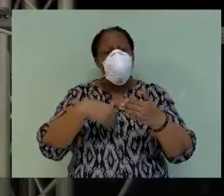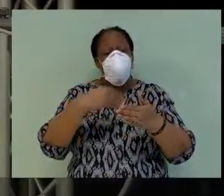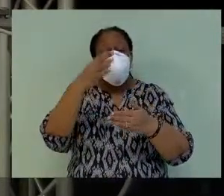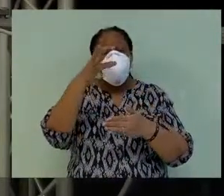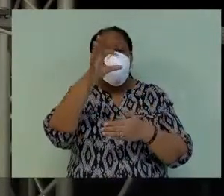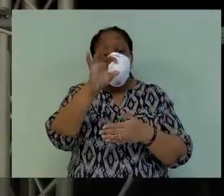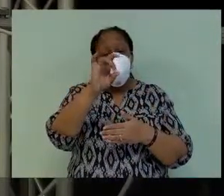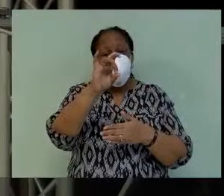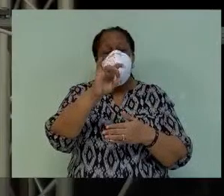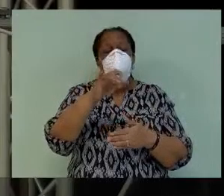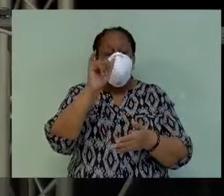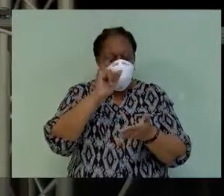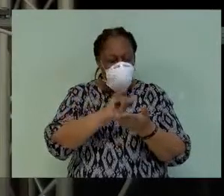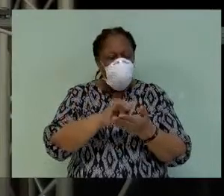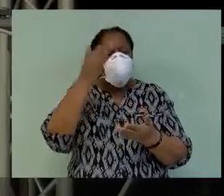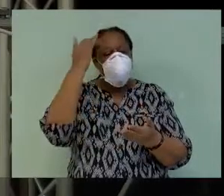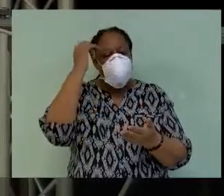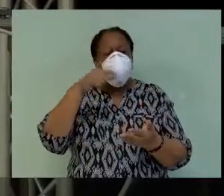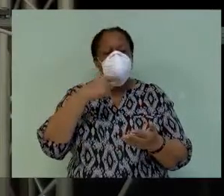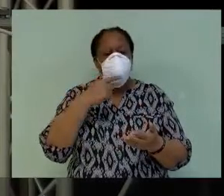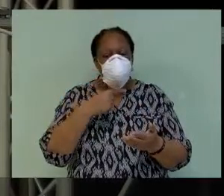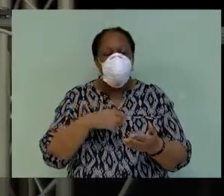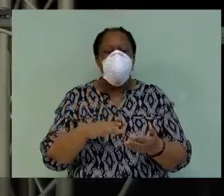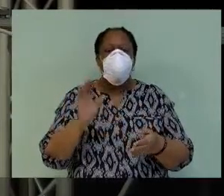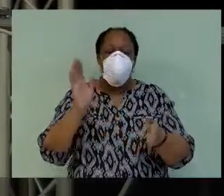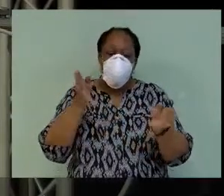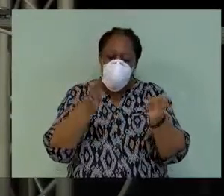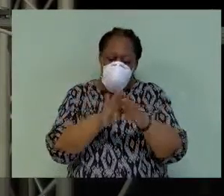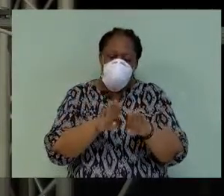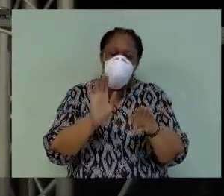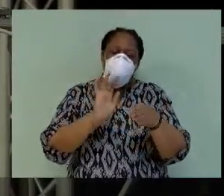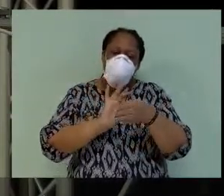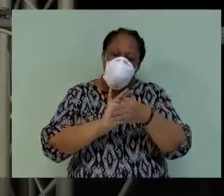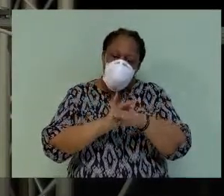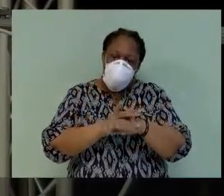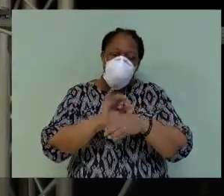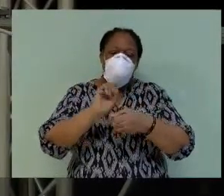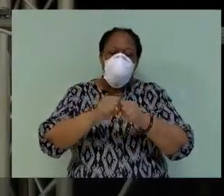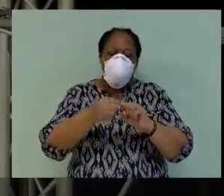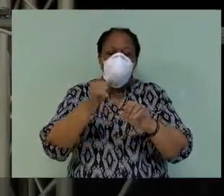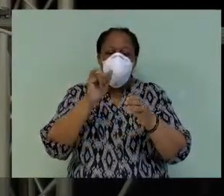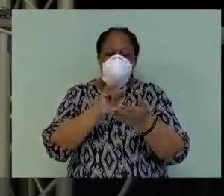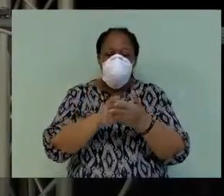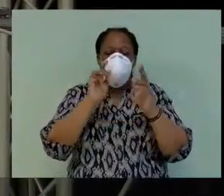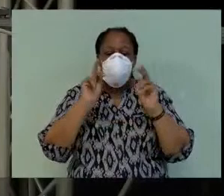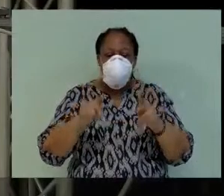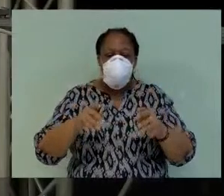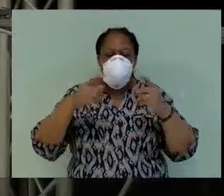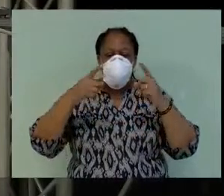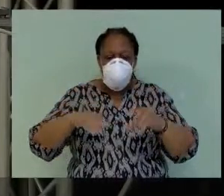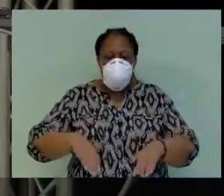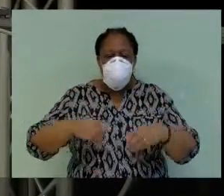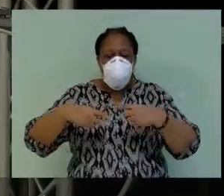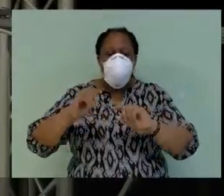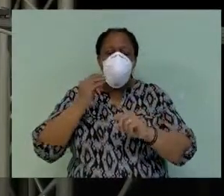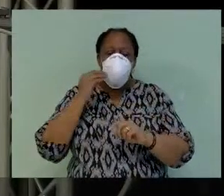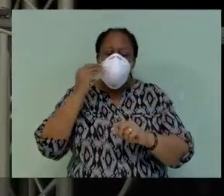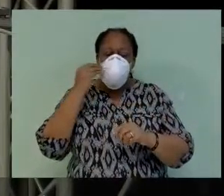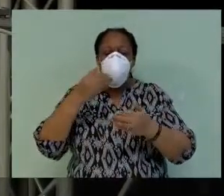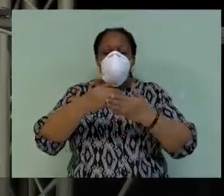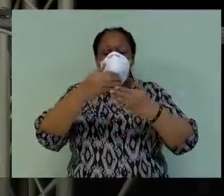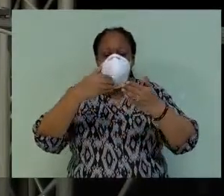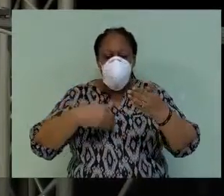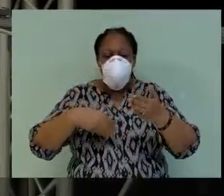That's why the recommendation is to close earlier so that people can get home before the curfew starts.